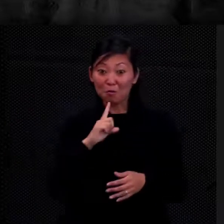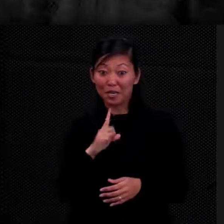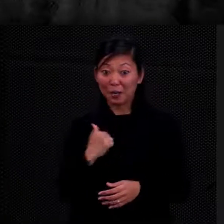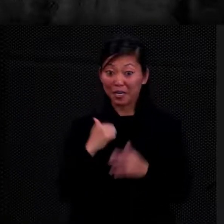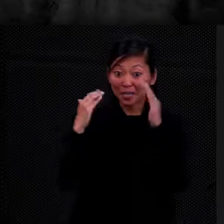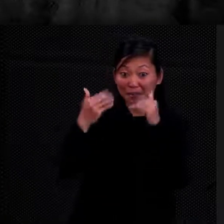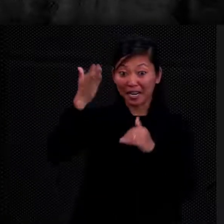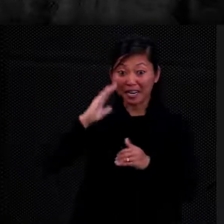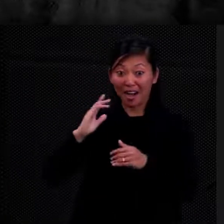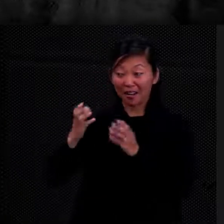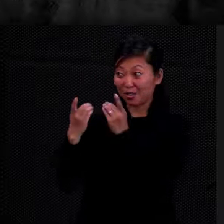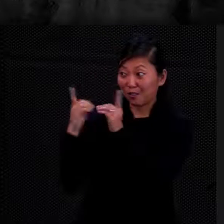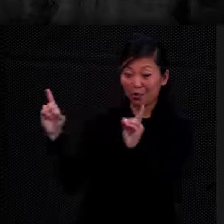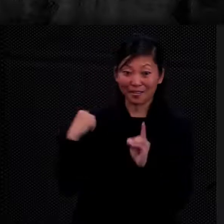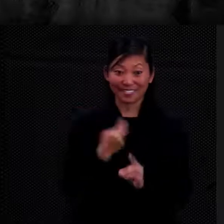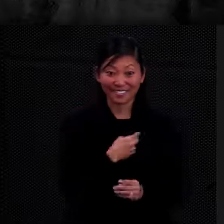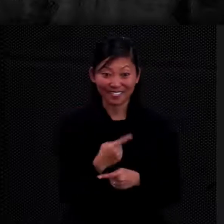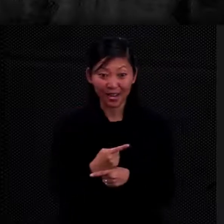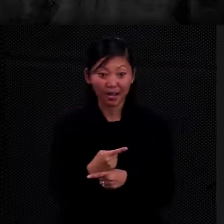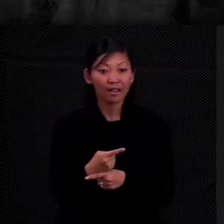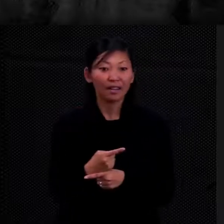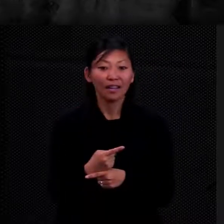But he gives more grace.